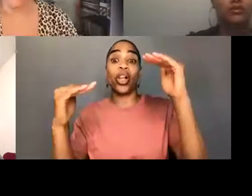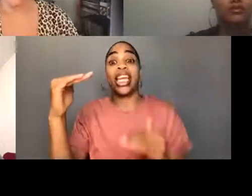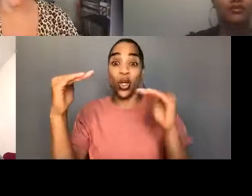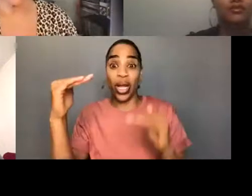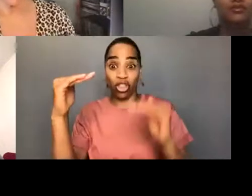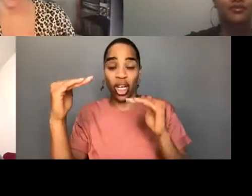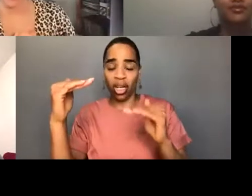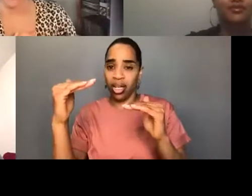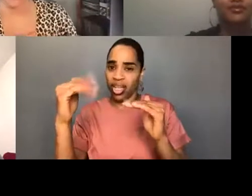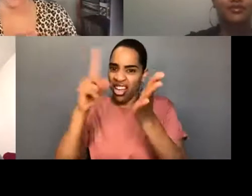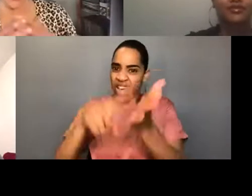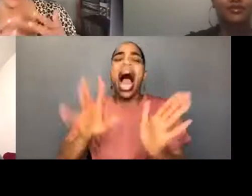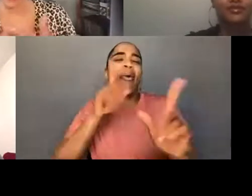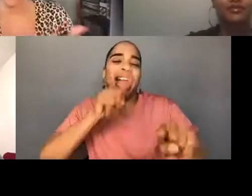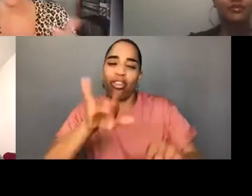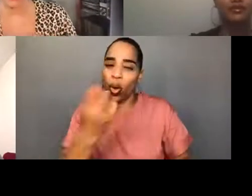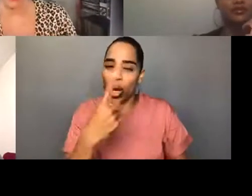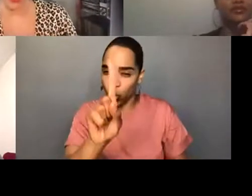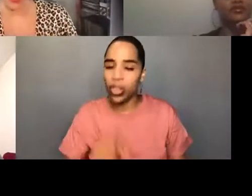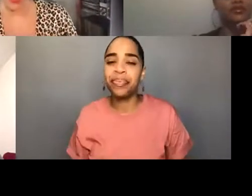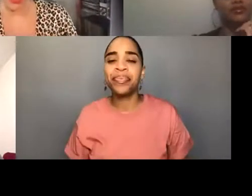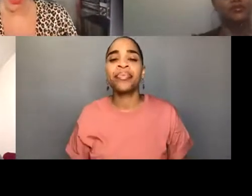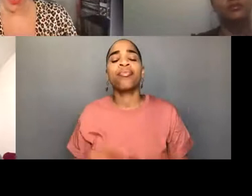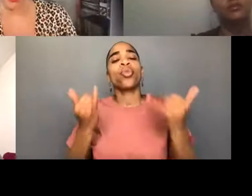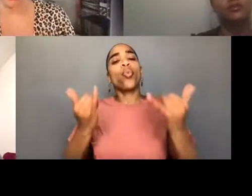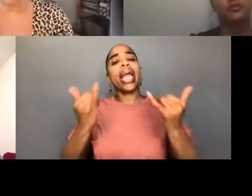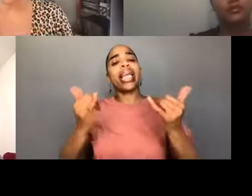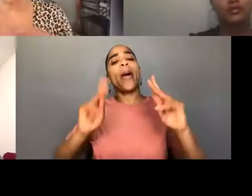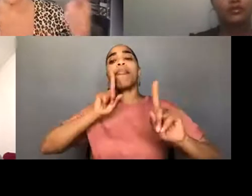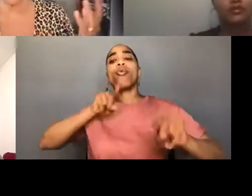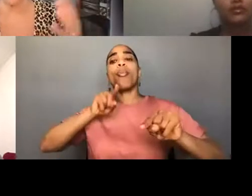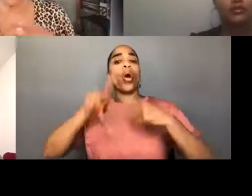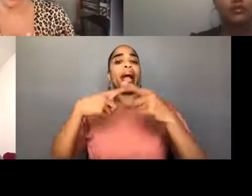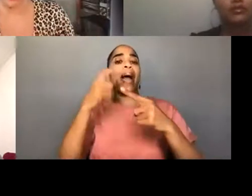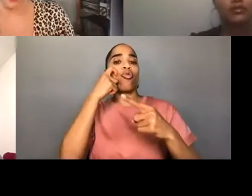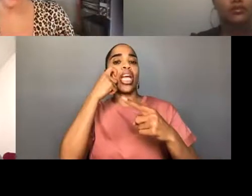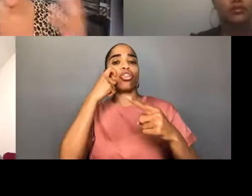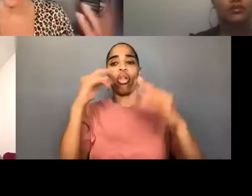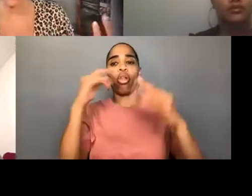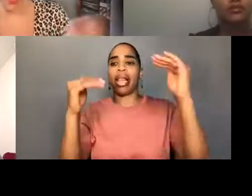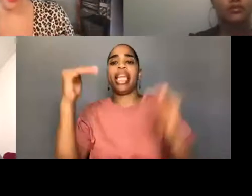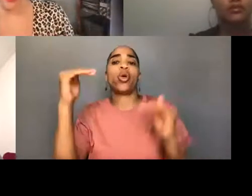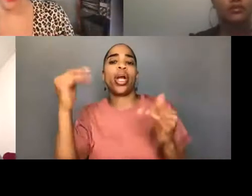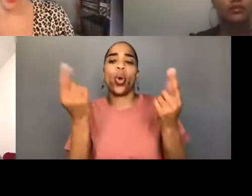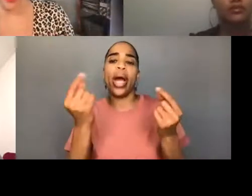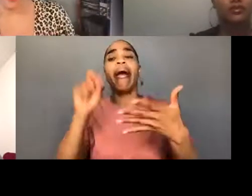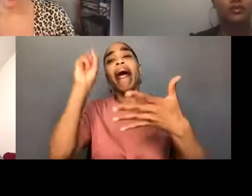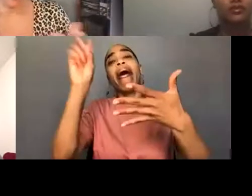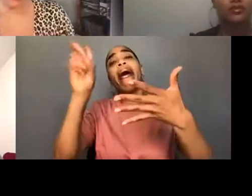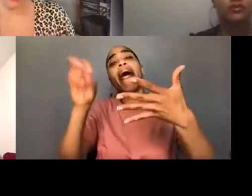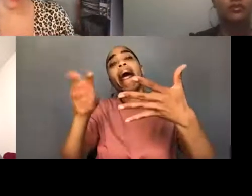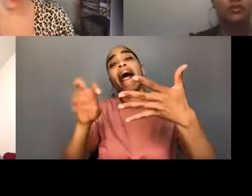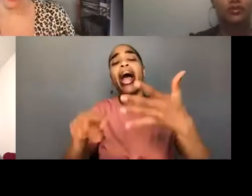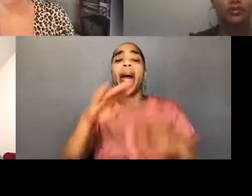So when you think about the way you commonly see reporting on racial inequality, it's really just a listing of maladies, right?